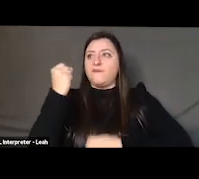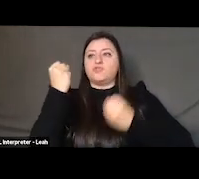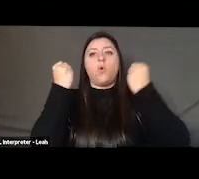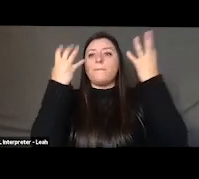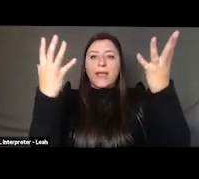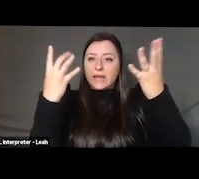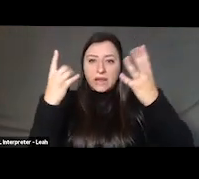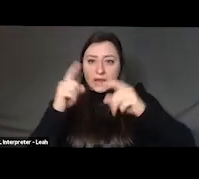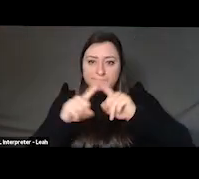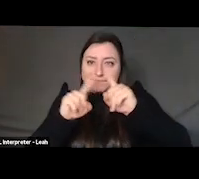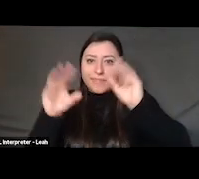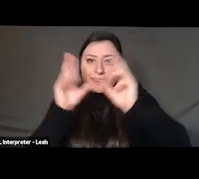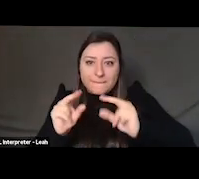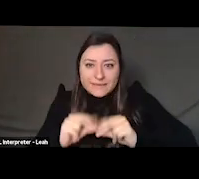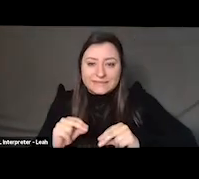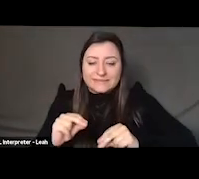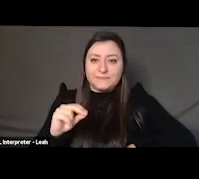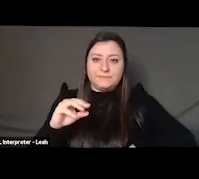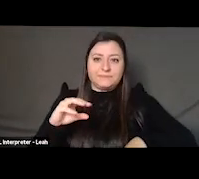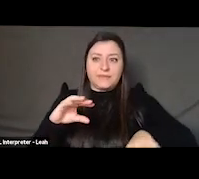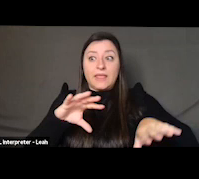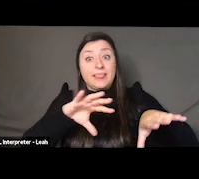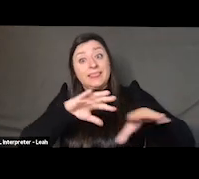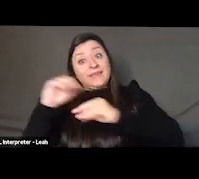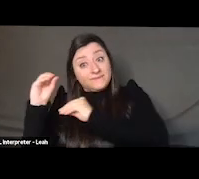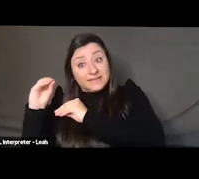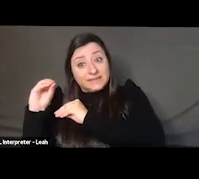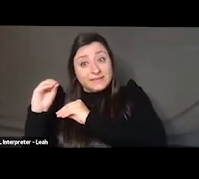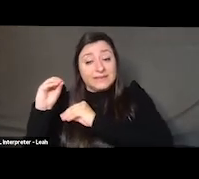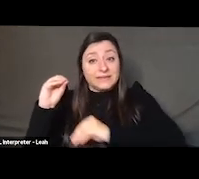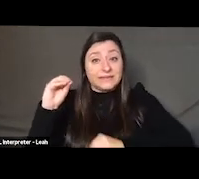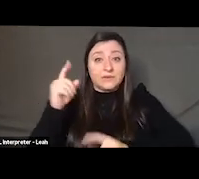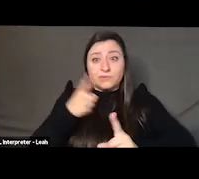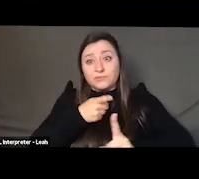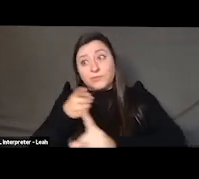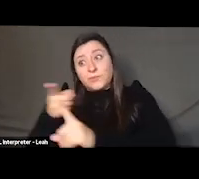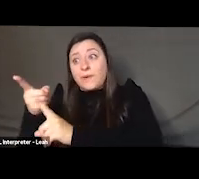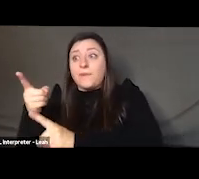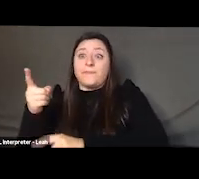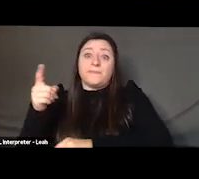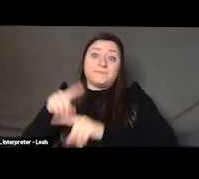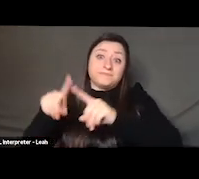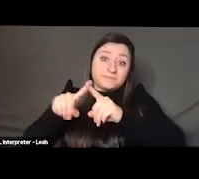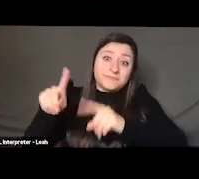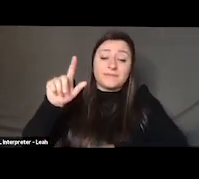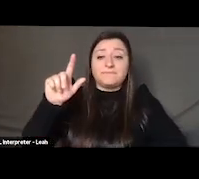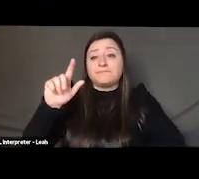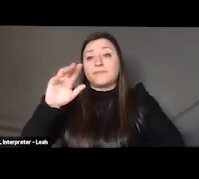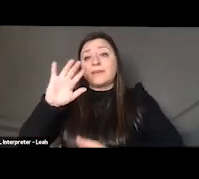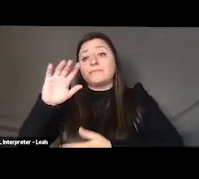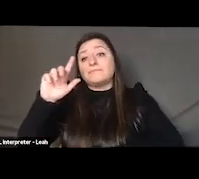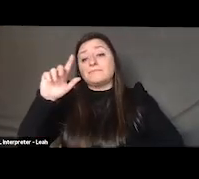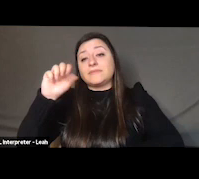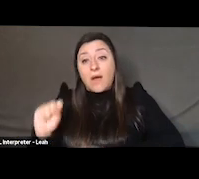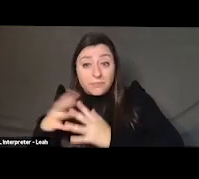Lebanese leaving Mount Lebanon towards the Americas, towards Latin America. And as a result